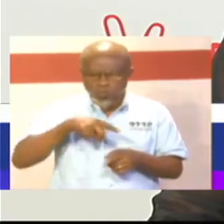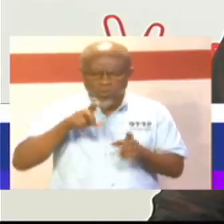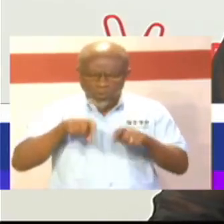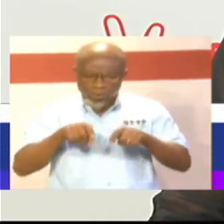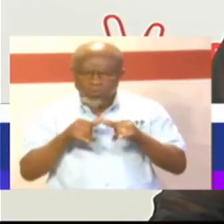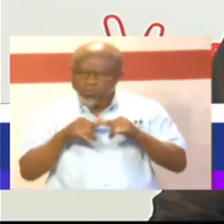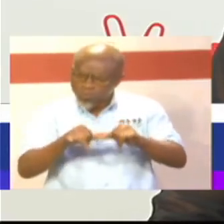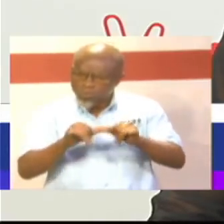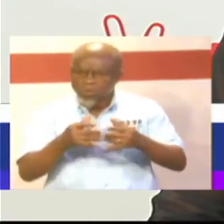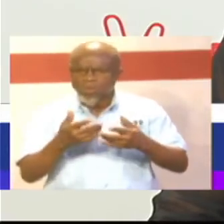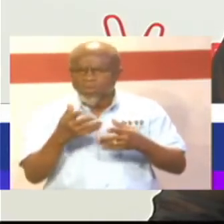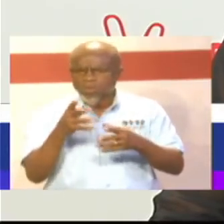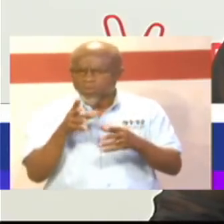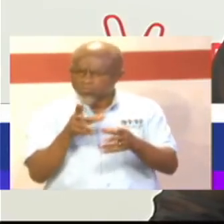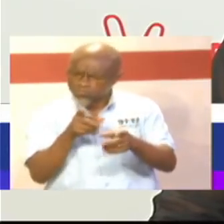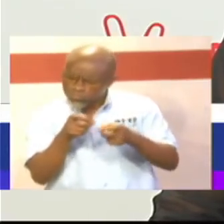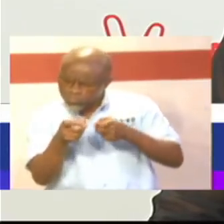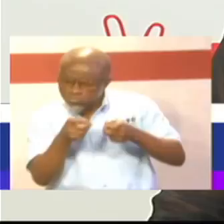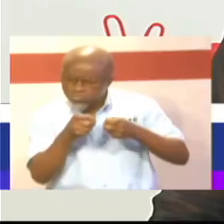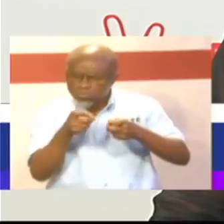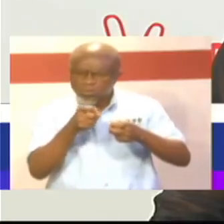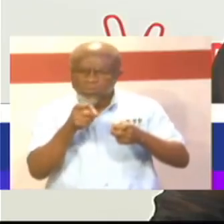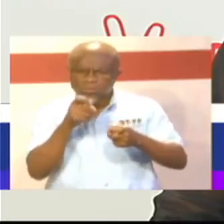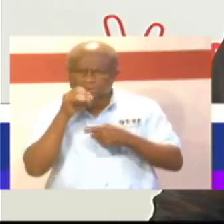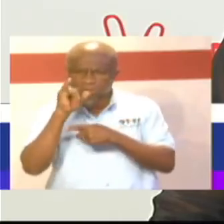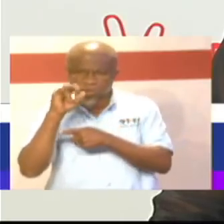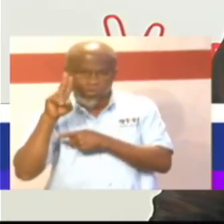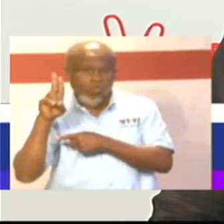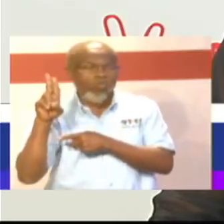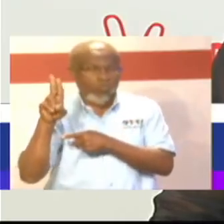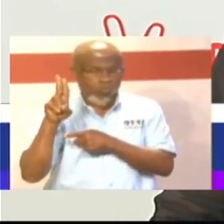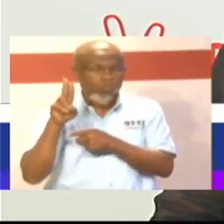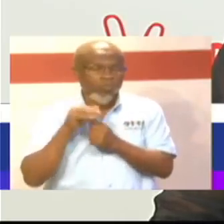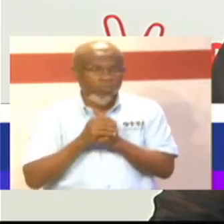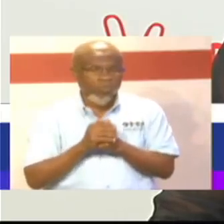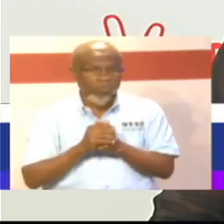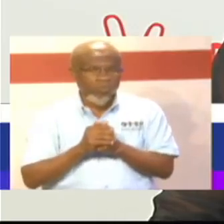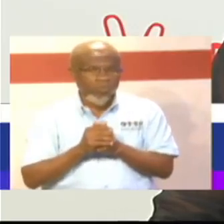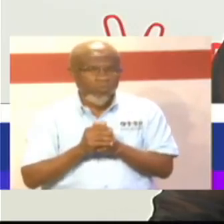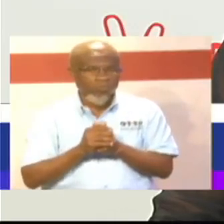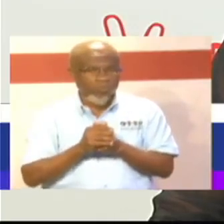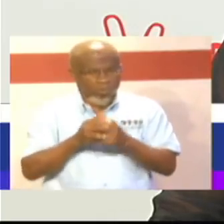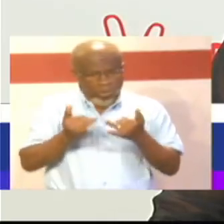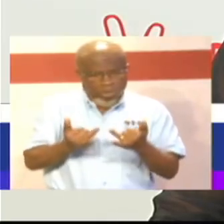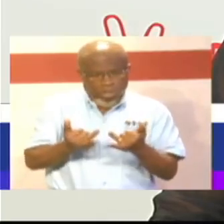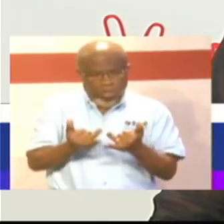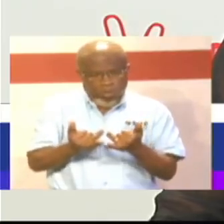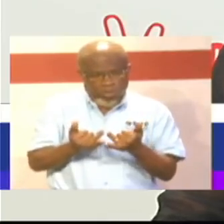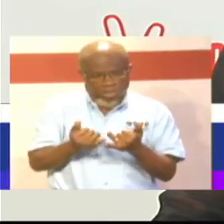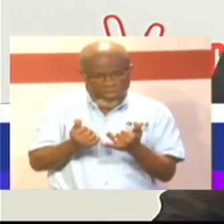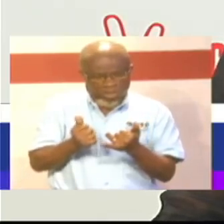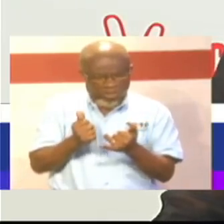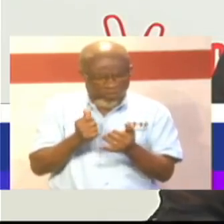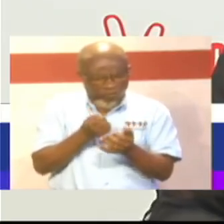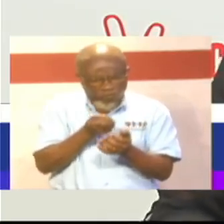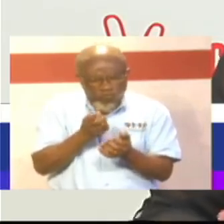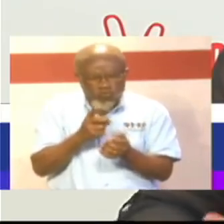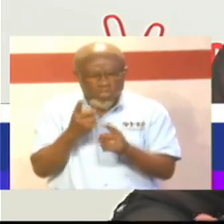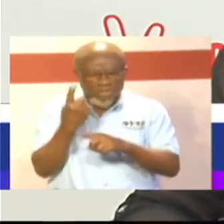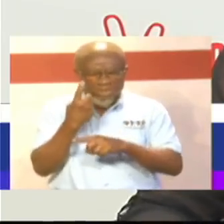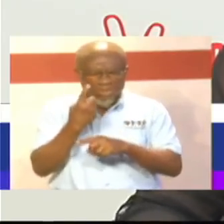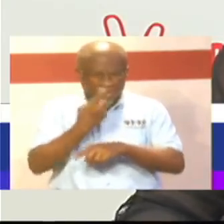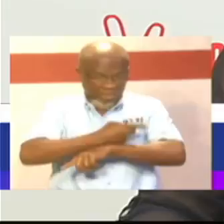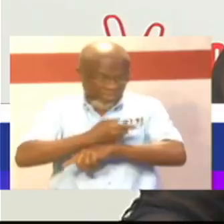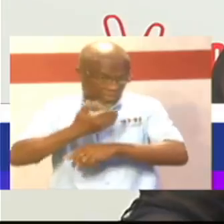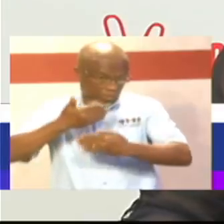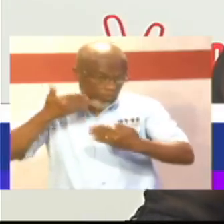patients. And I'd like to reiterate that over the last 16 days, our demand significantly increased. And yes, we did